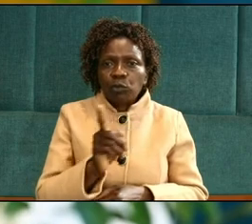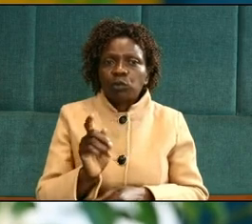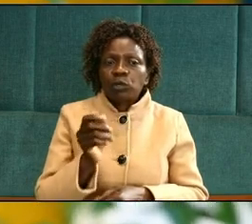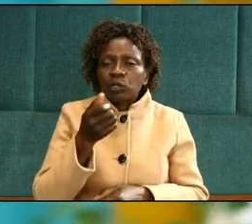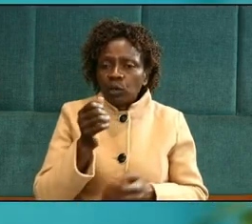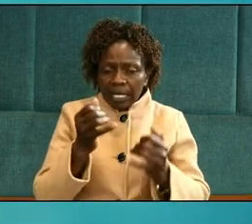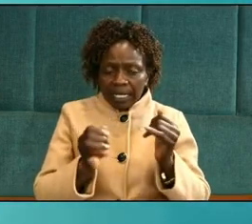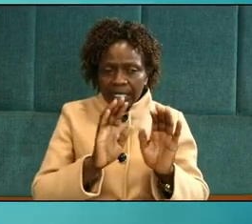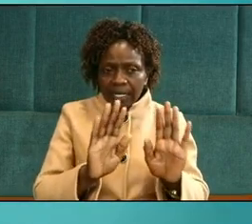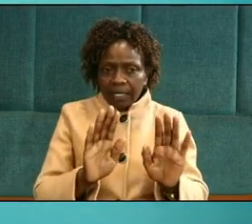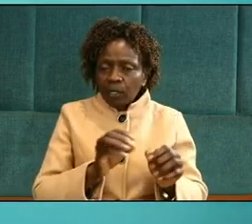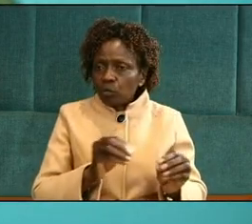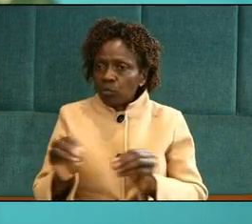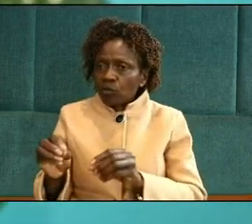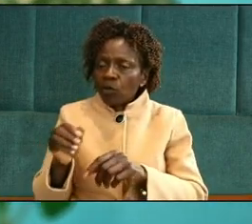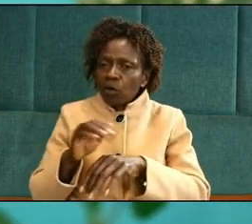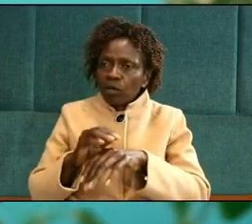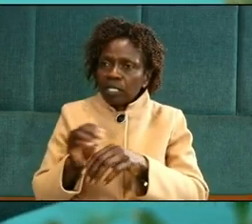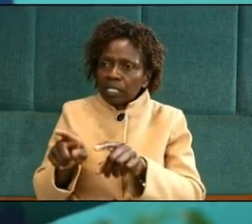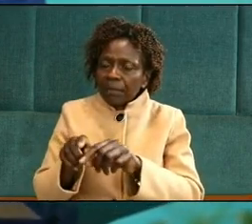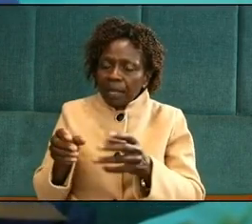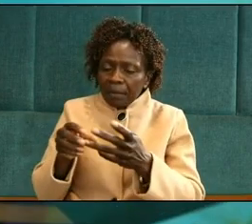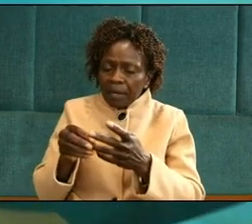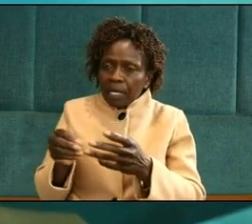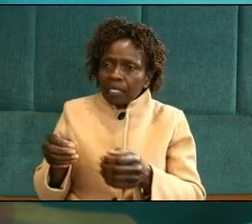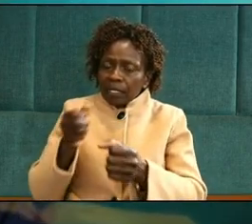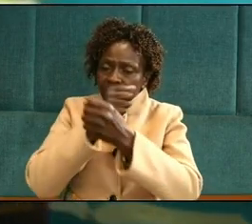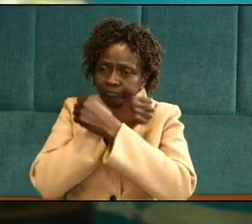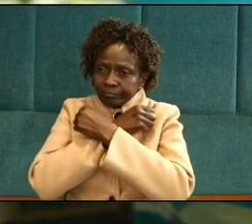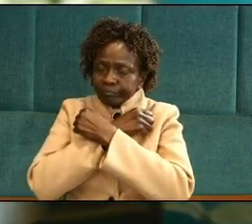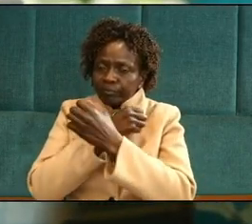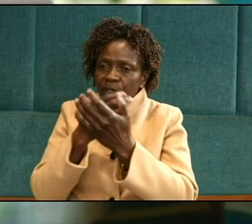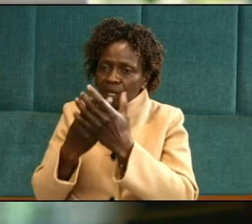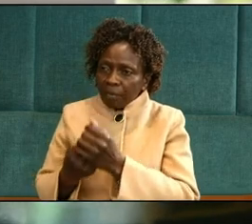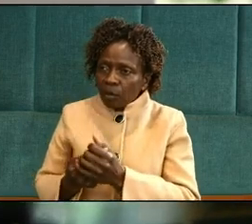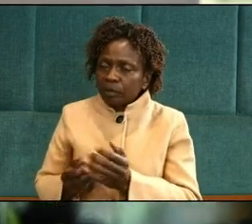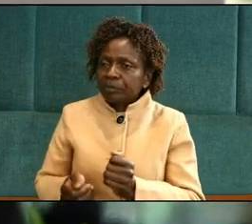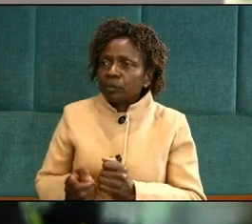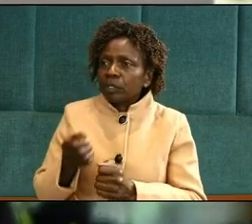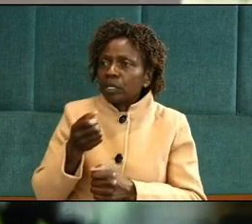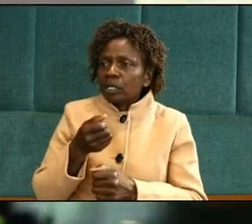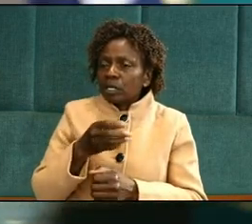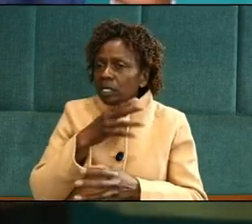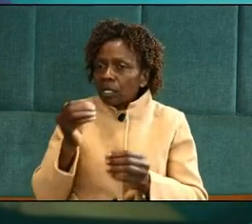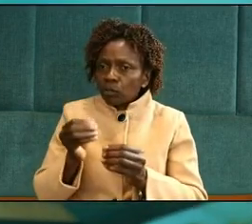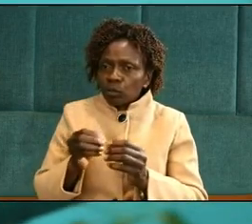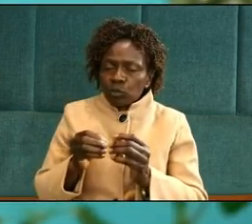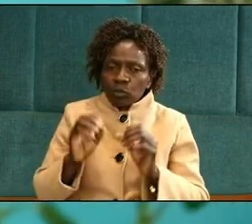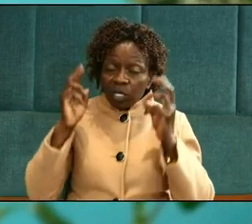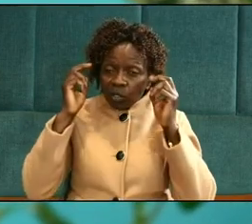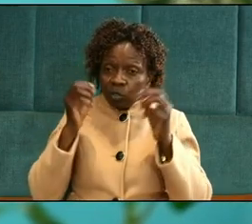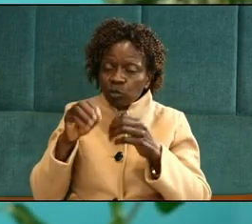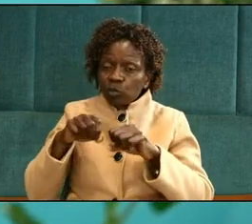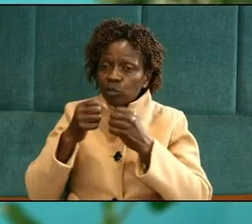there it ends, and you move on as a marriage and loving couple. Don't take your issues to social